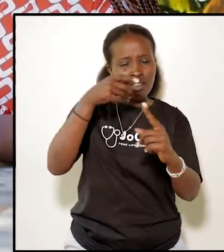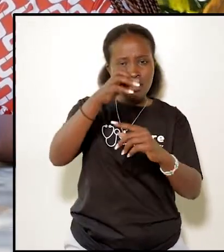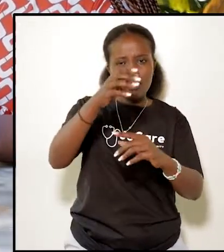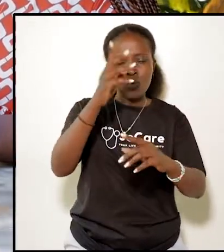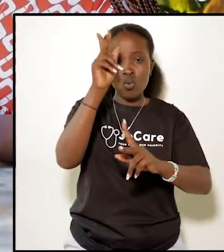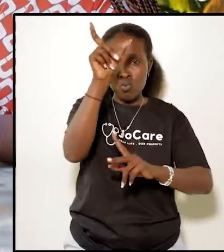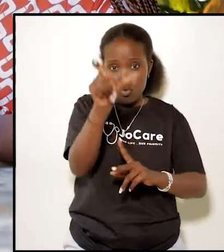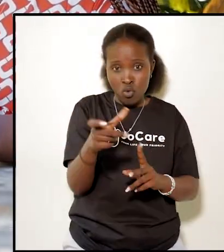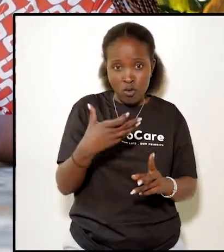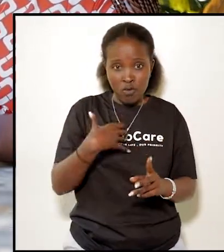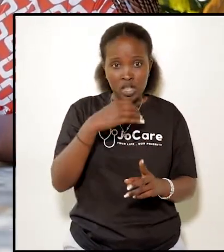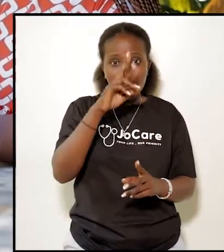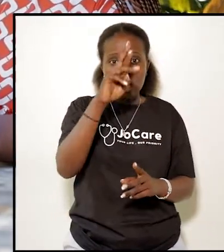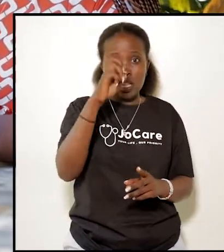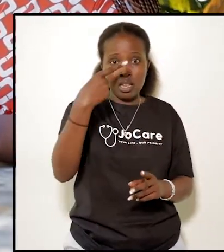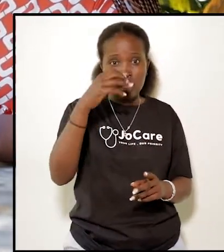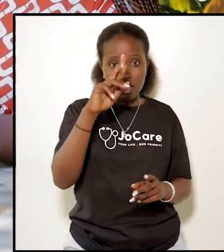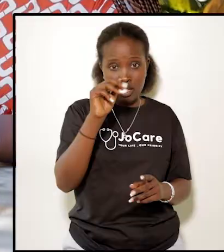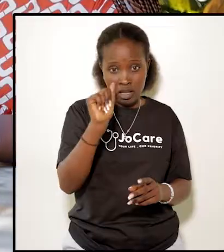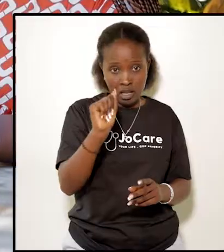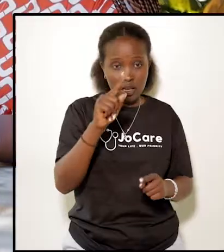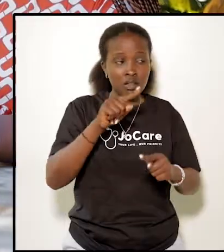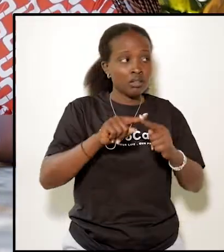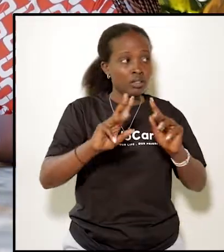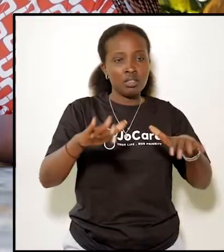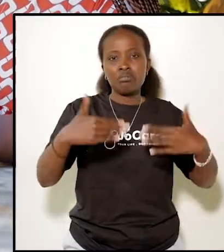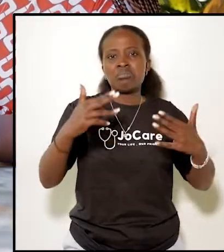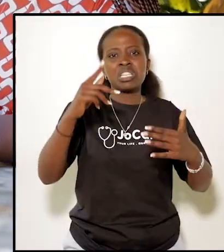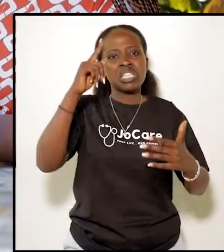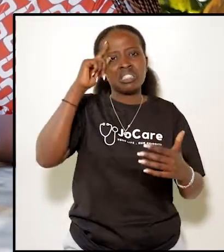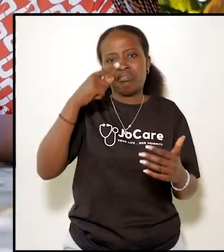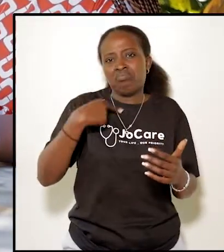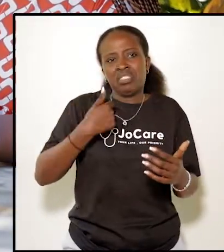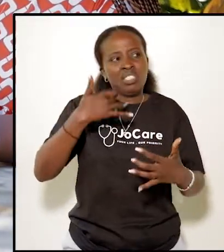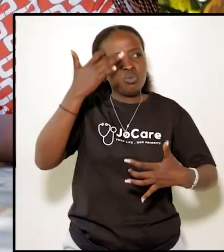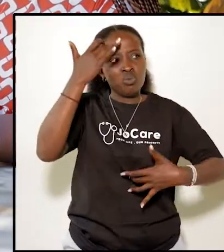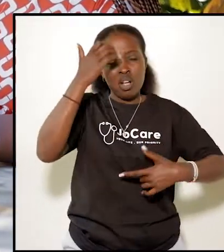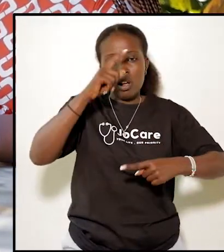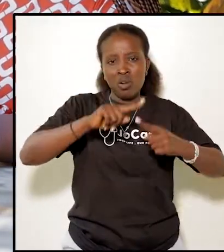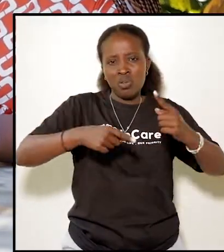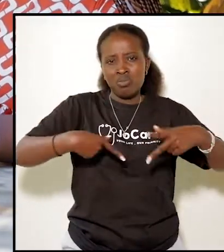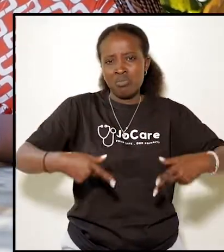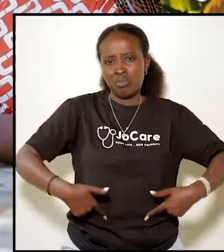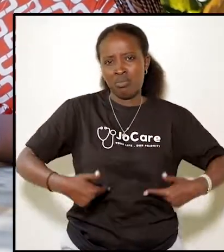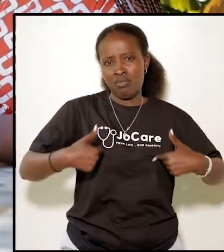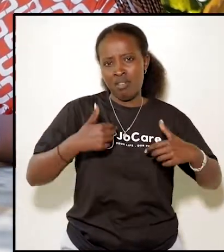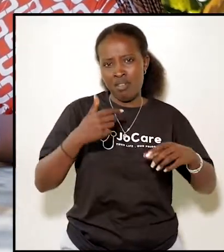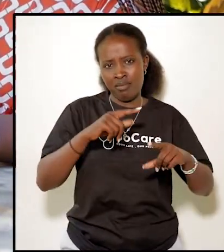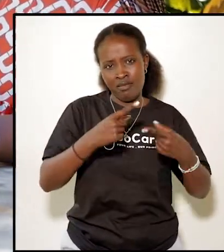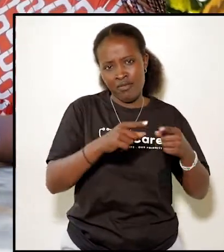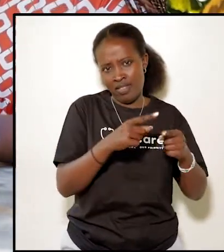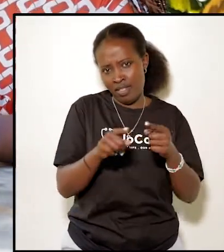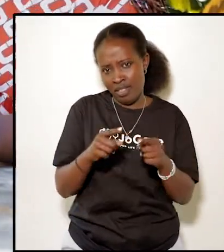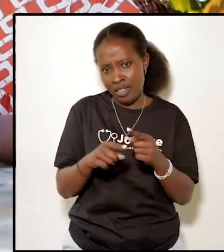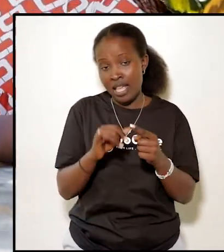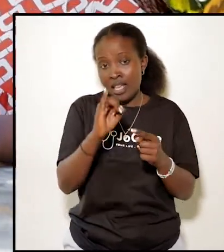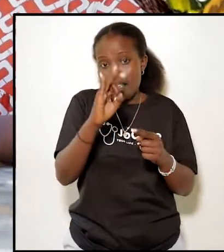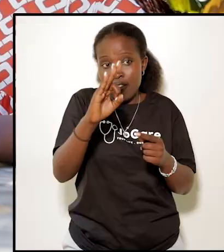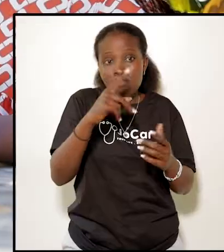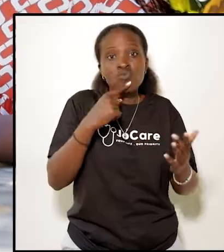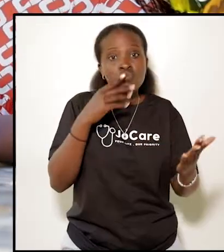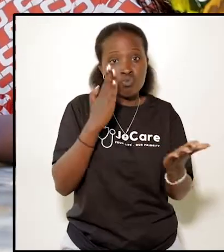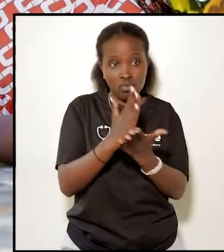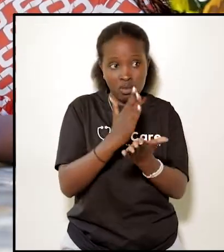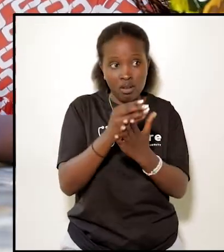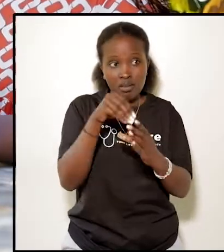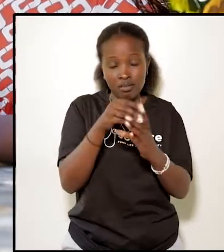that person who have irregular menses can face when he doesn't seek the health treatment? So if